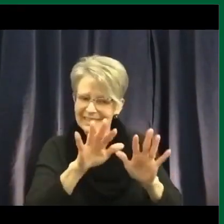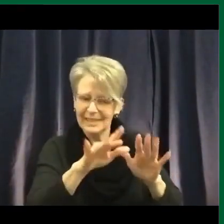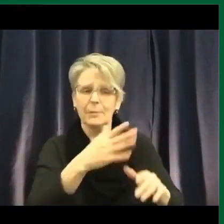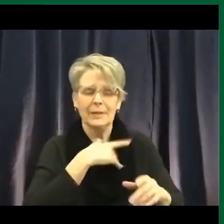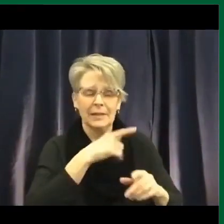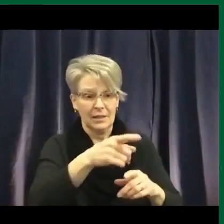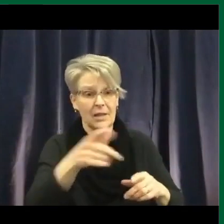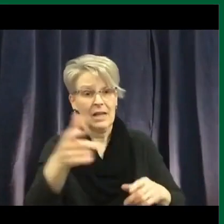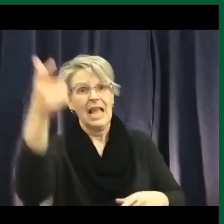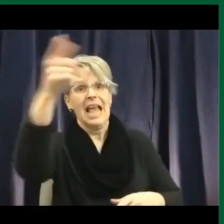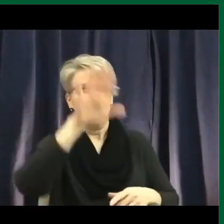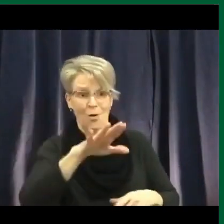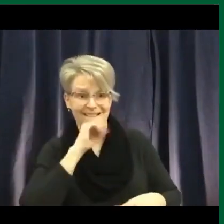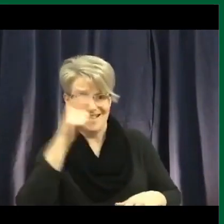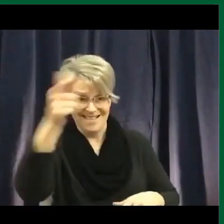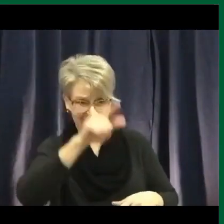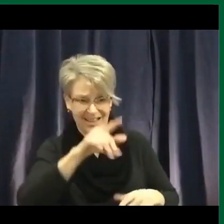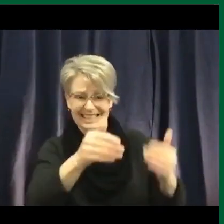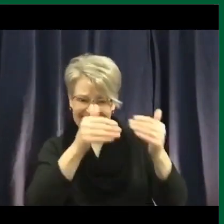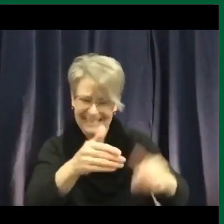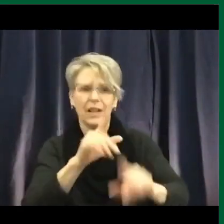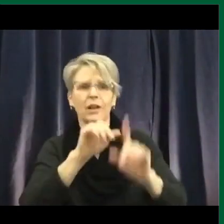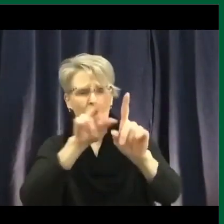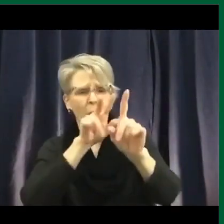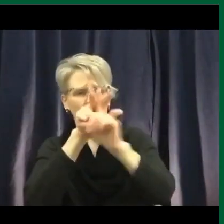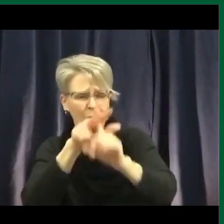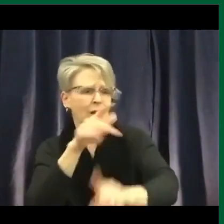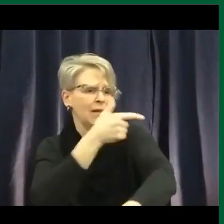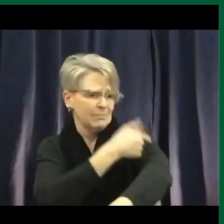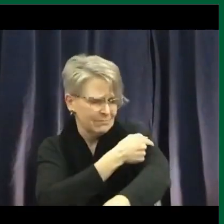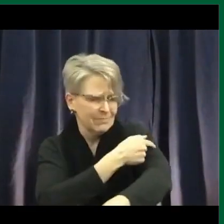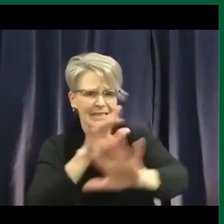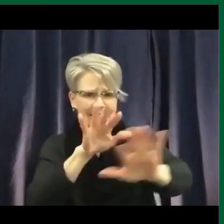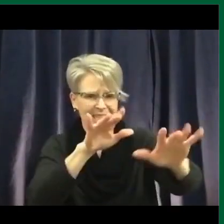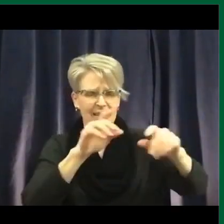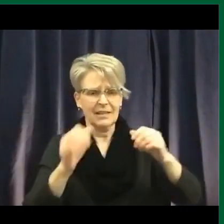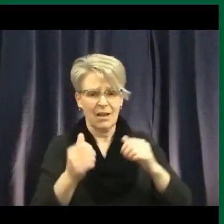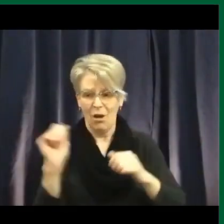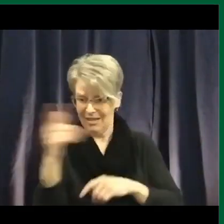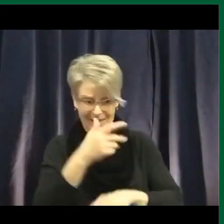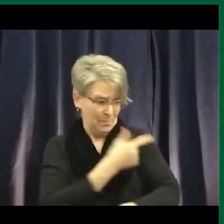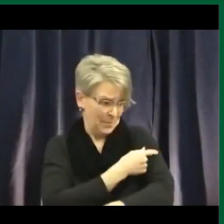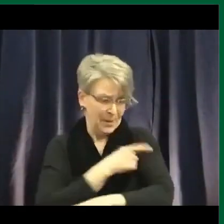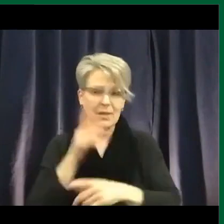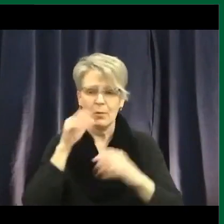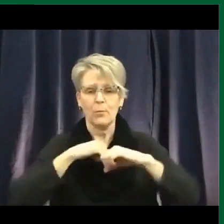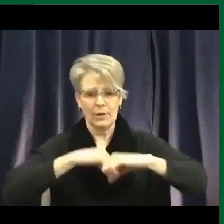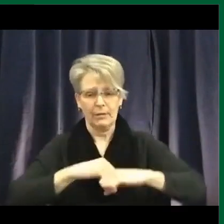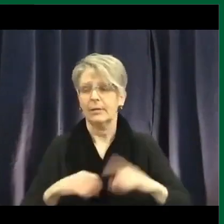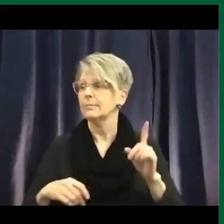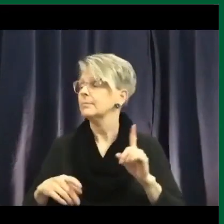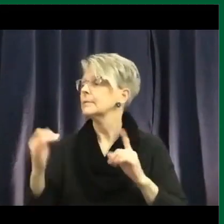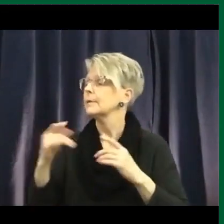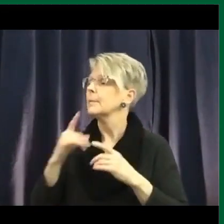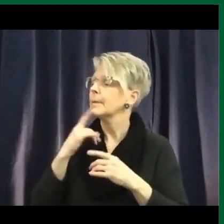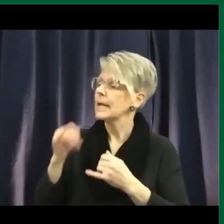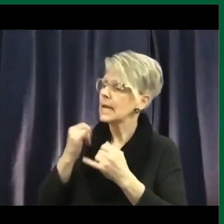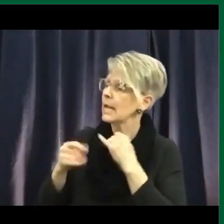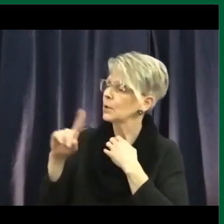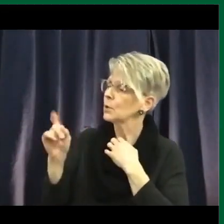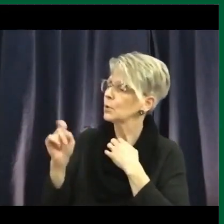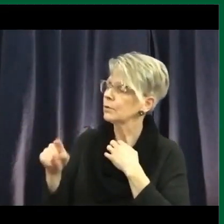their turn, getting their shot, getting vaccinated to protect all of those in our province. We'll take our final question on the